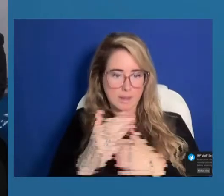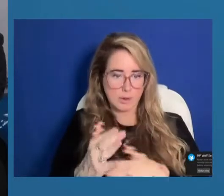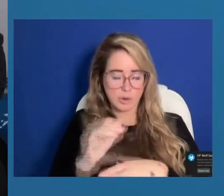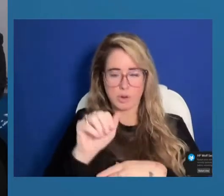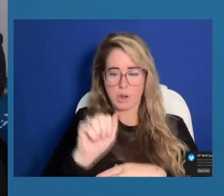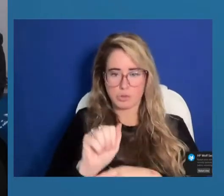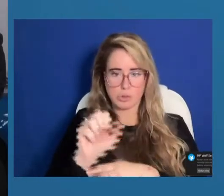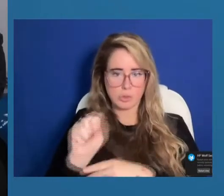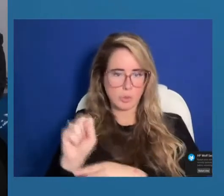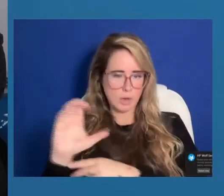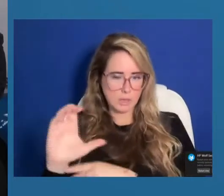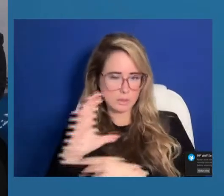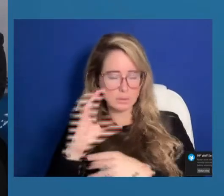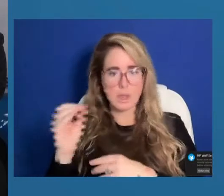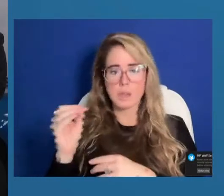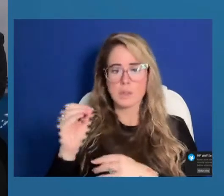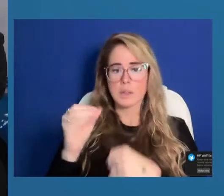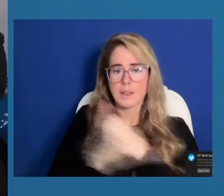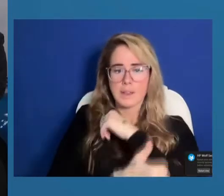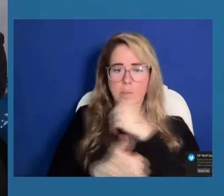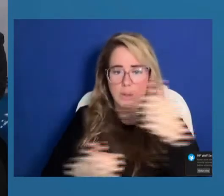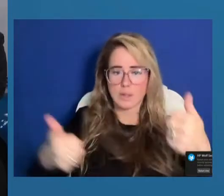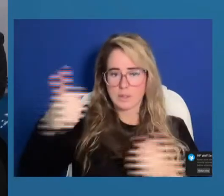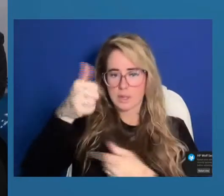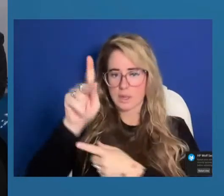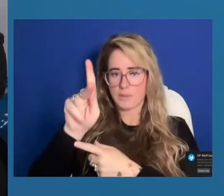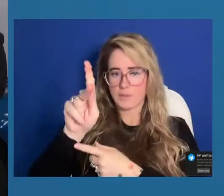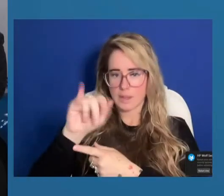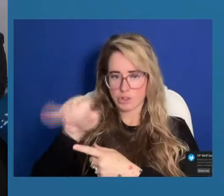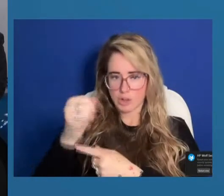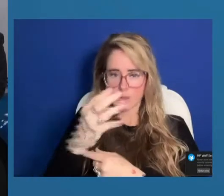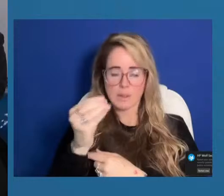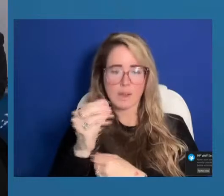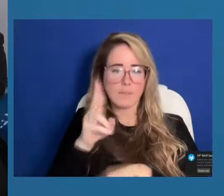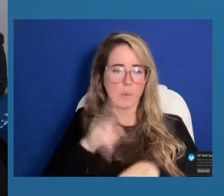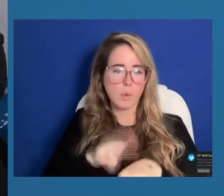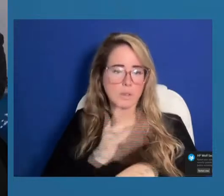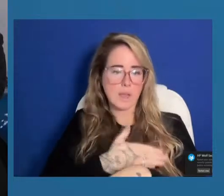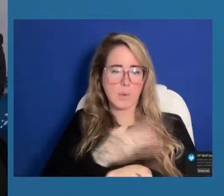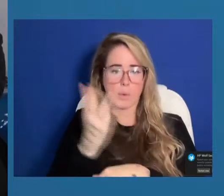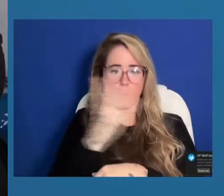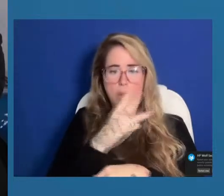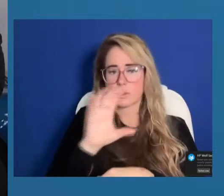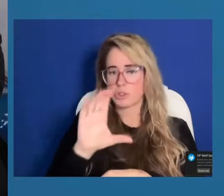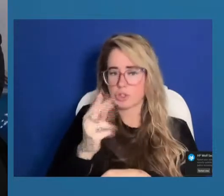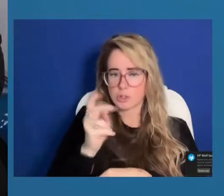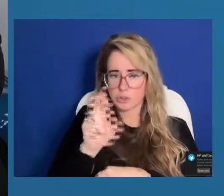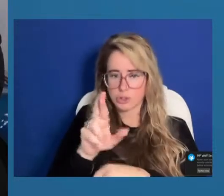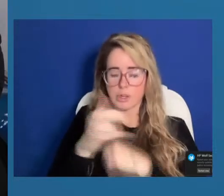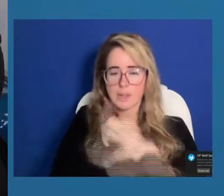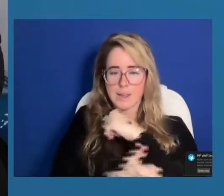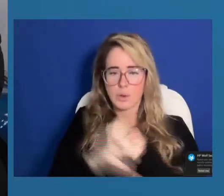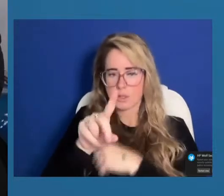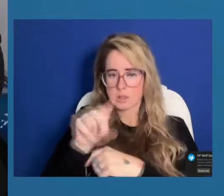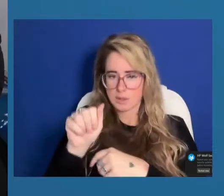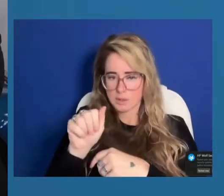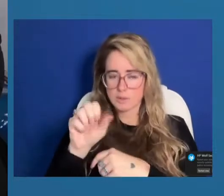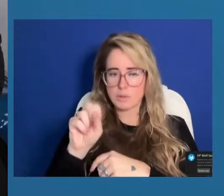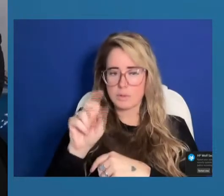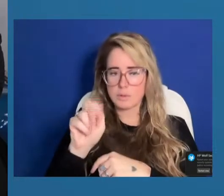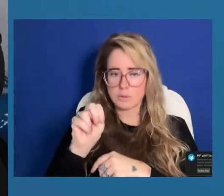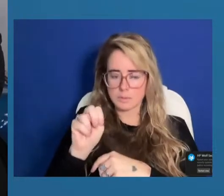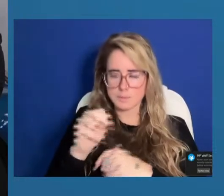Stewart-Cousins, and County Executive Ken Jenkins, and of course, our Westchester County District Attorney, Susan